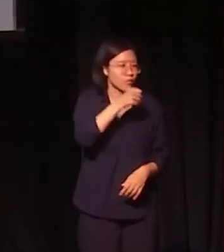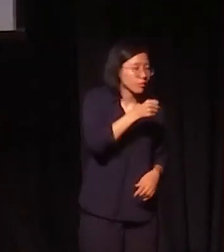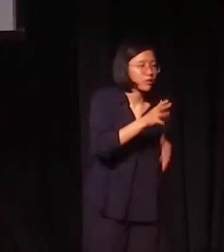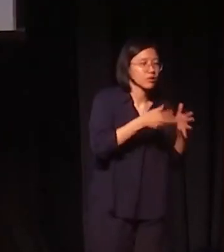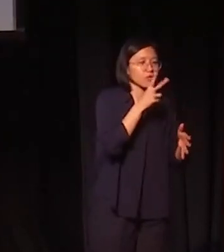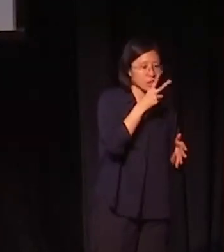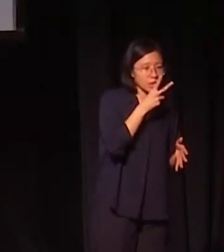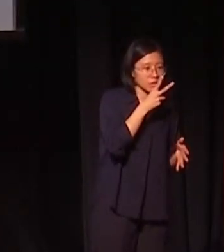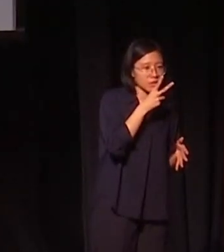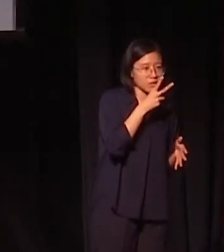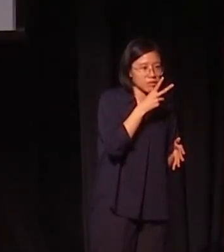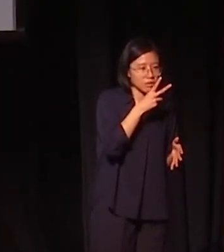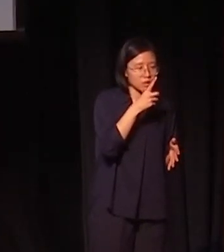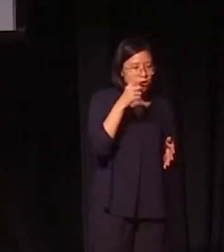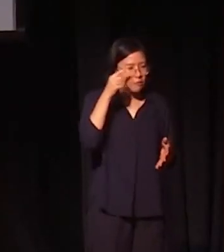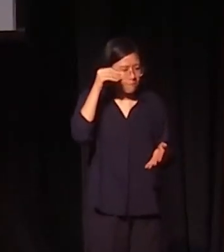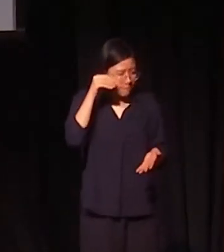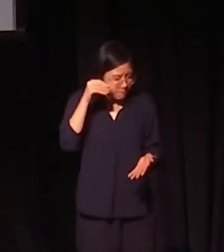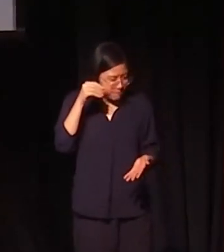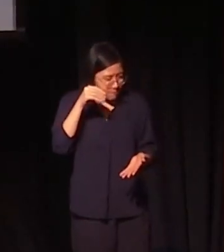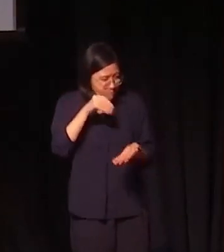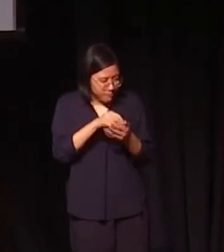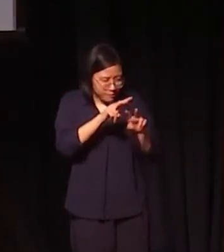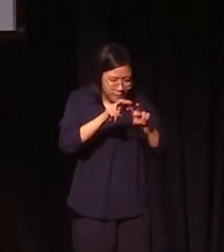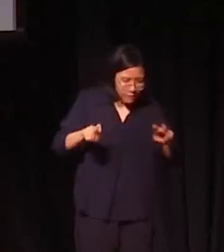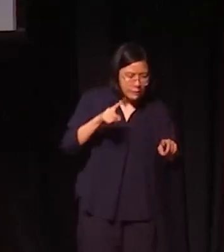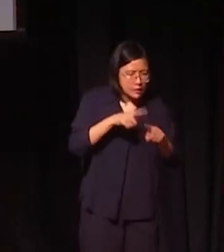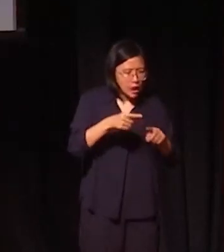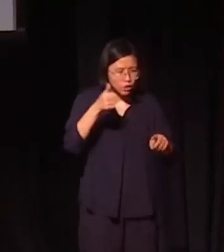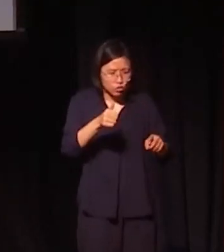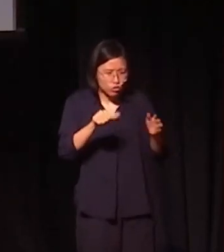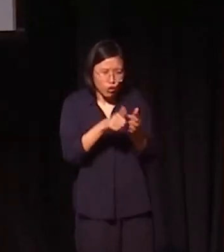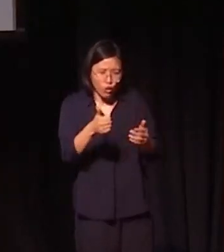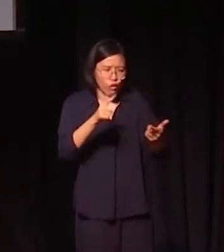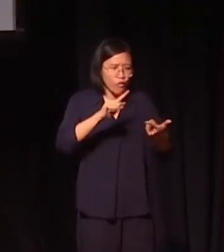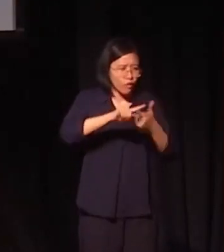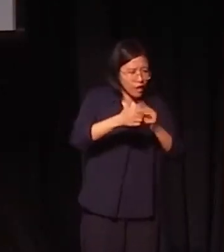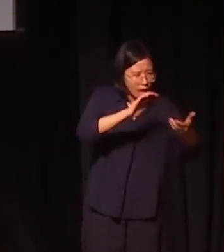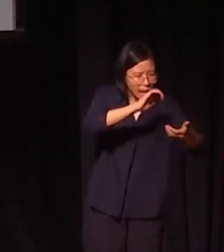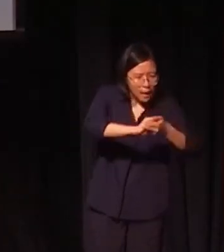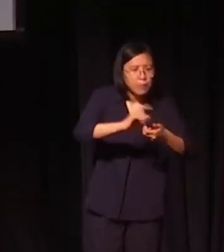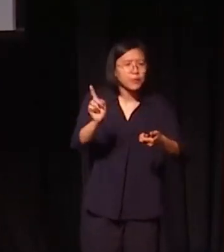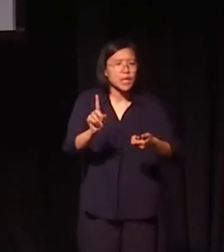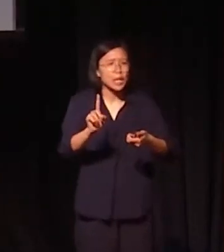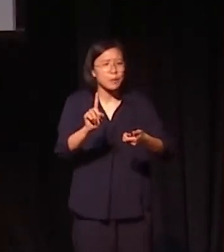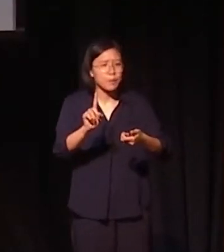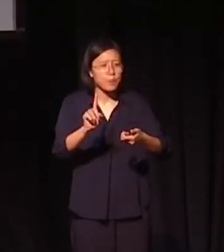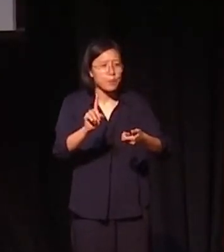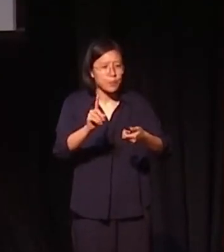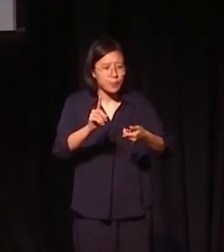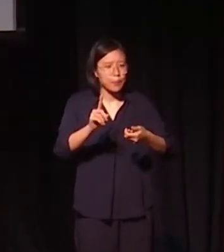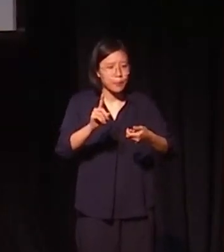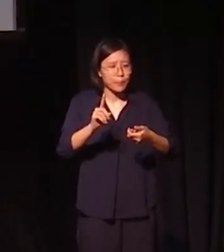determine what the best practices are for police officers and interpreters to work together most effectively to ensure that deaf people